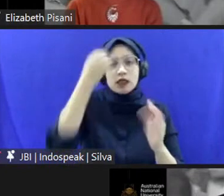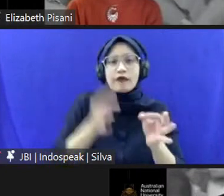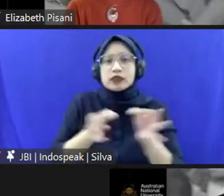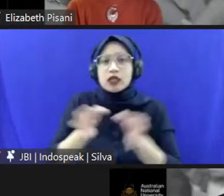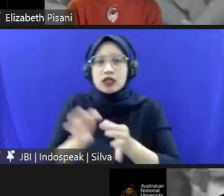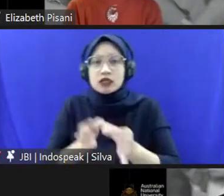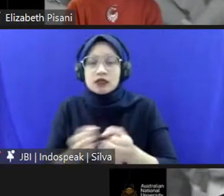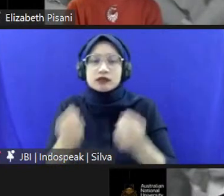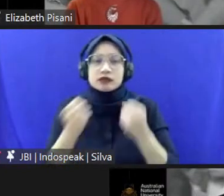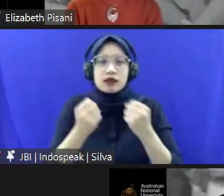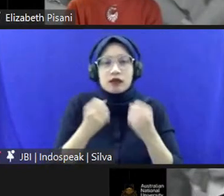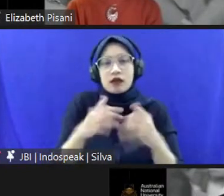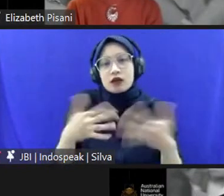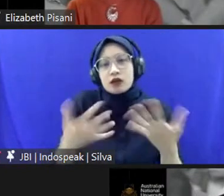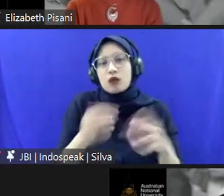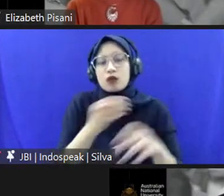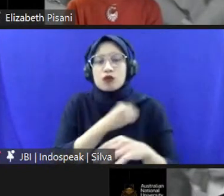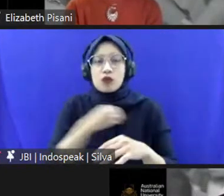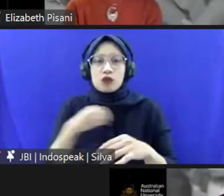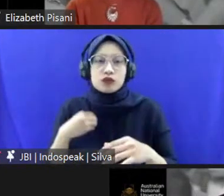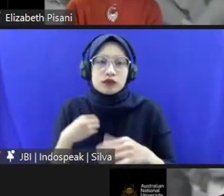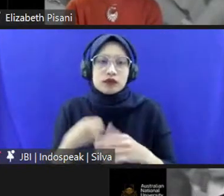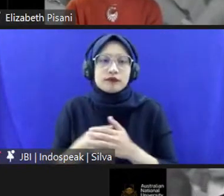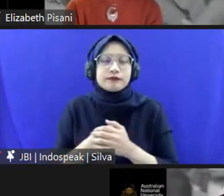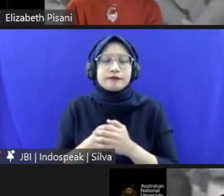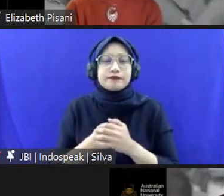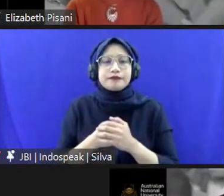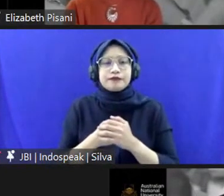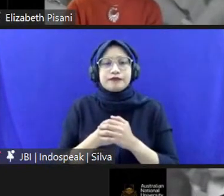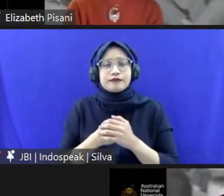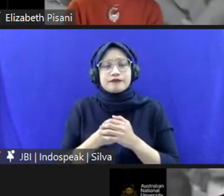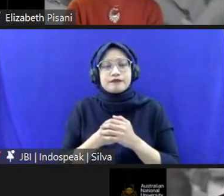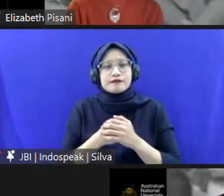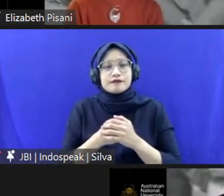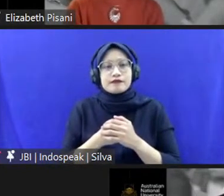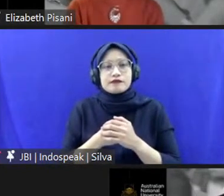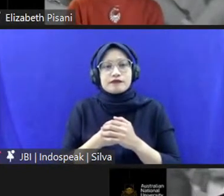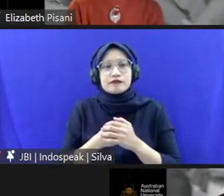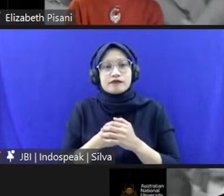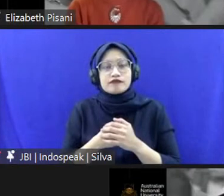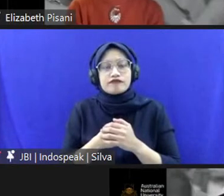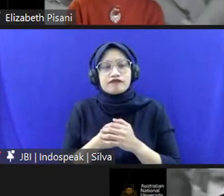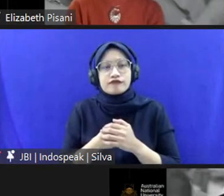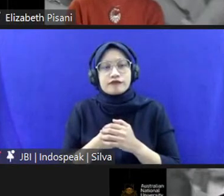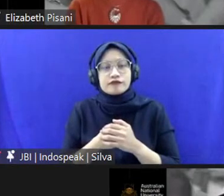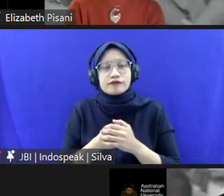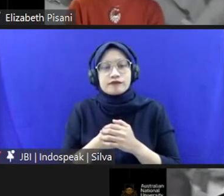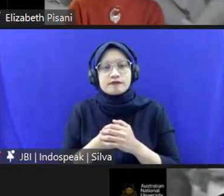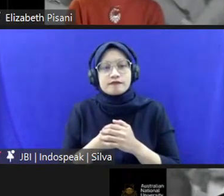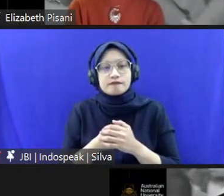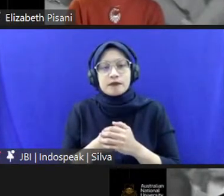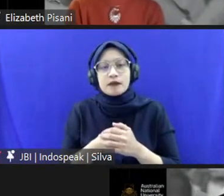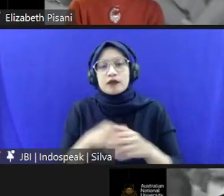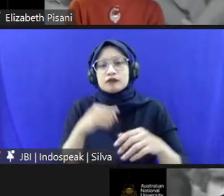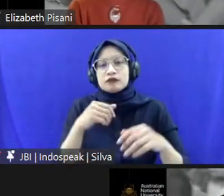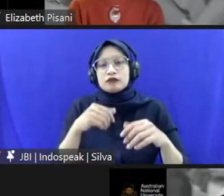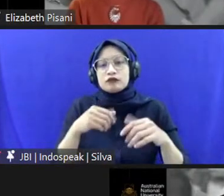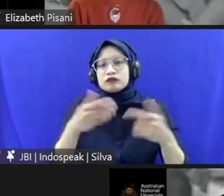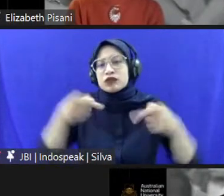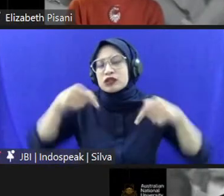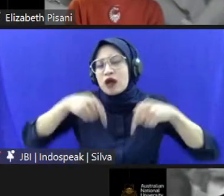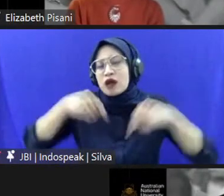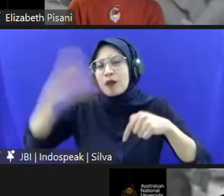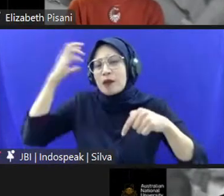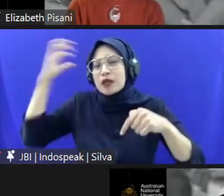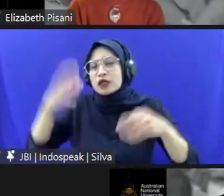its policies are protecting the medical profession, and the objective should be to protect the people, not the